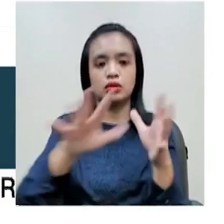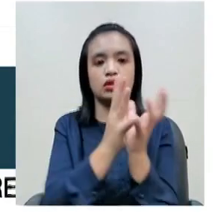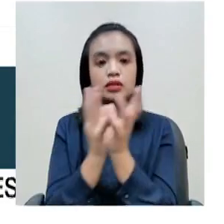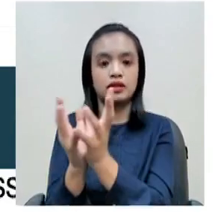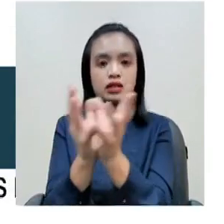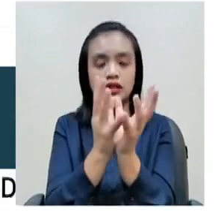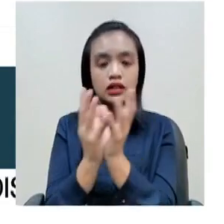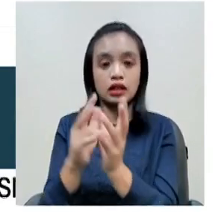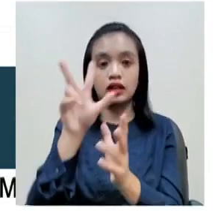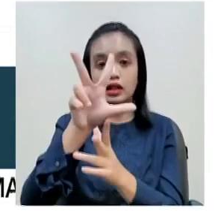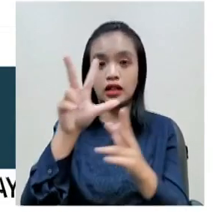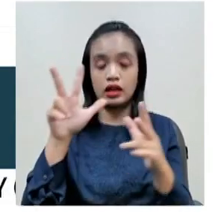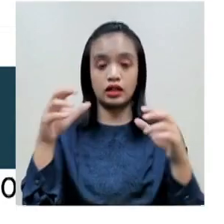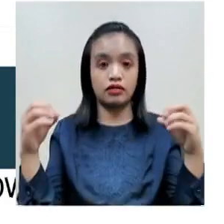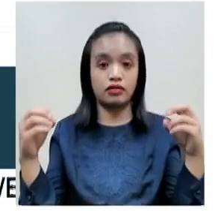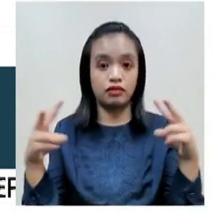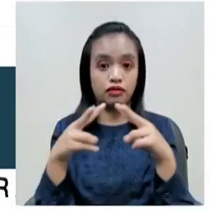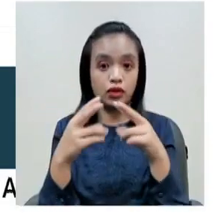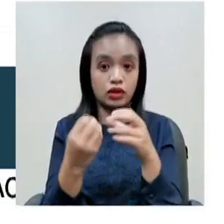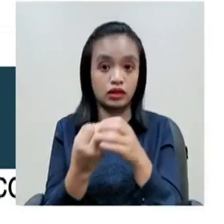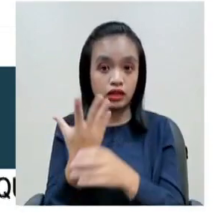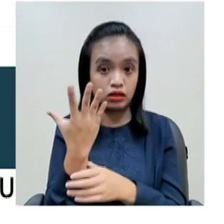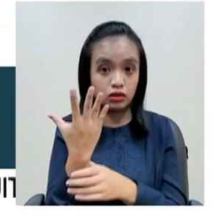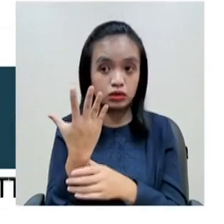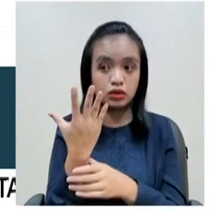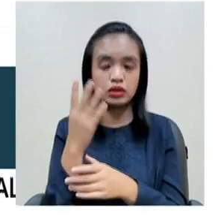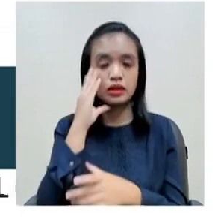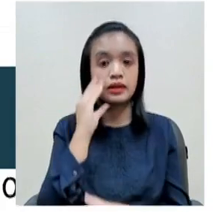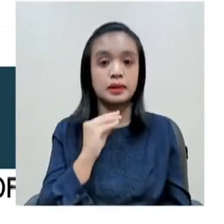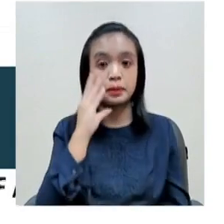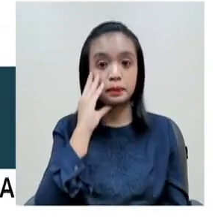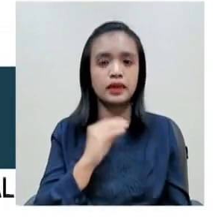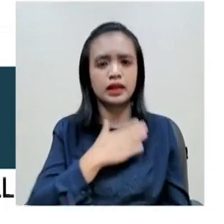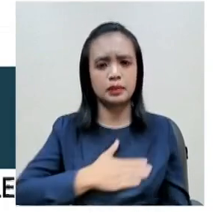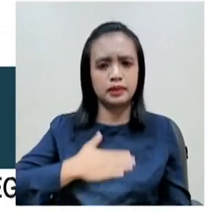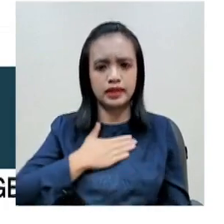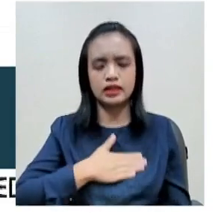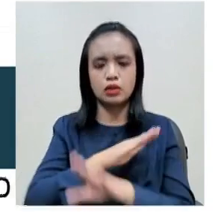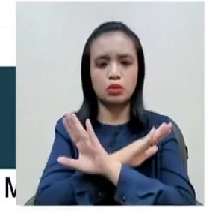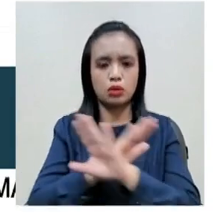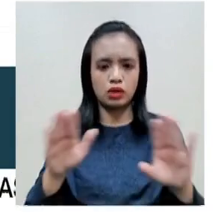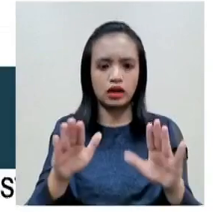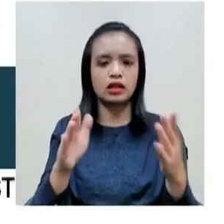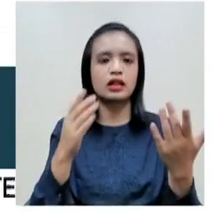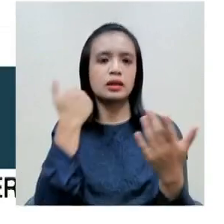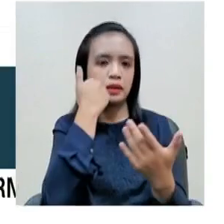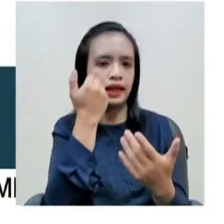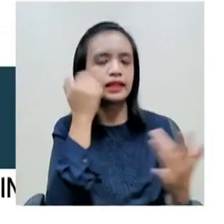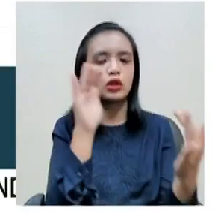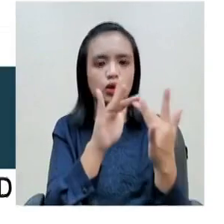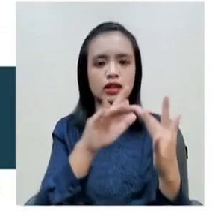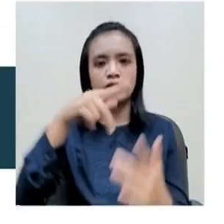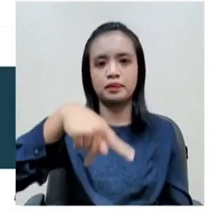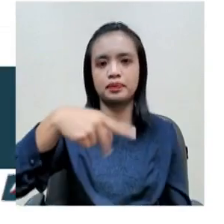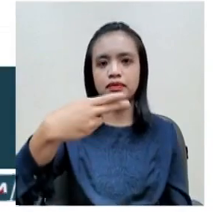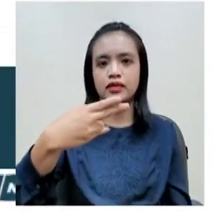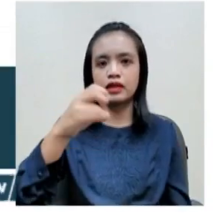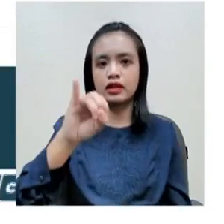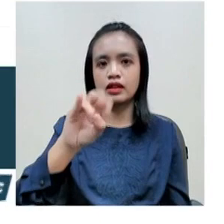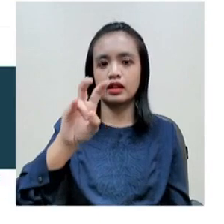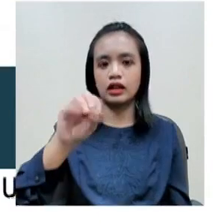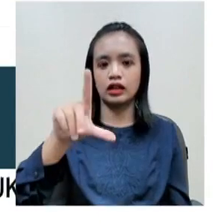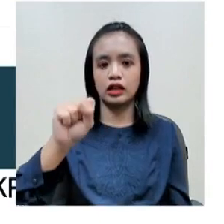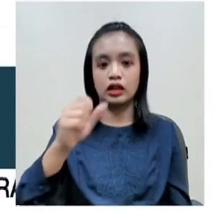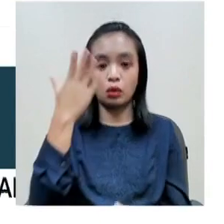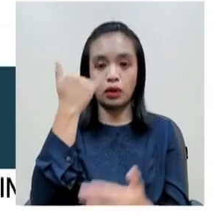volcanoes are experiencing, please do not hesitate to contact FIVOX because your information can help